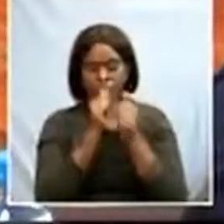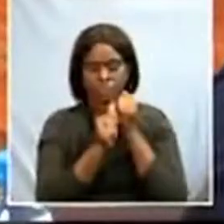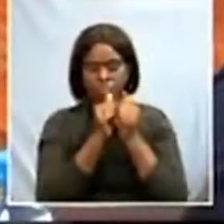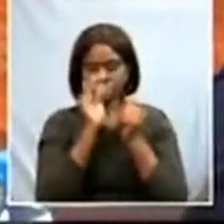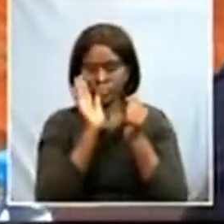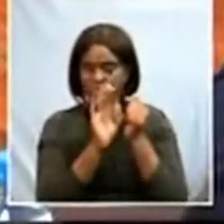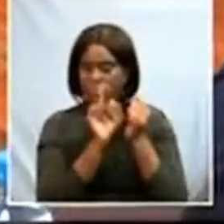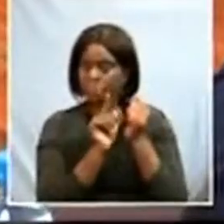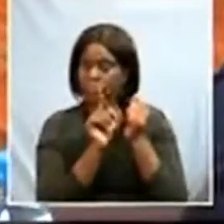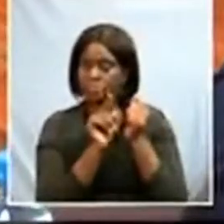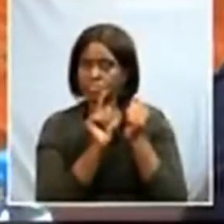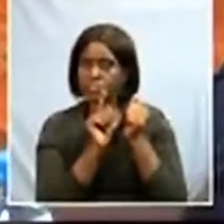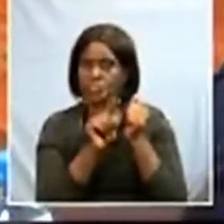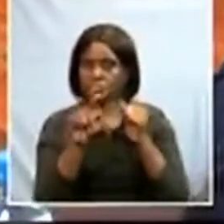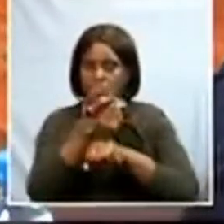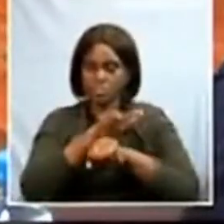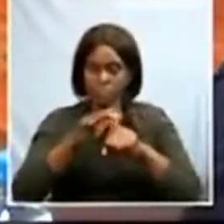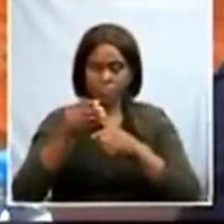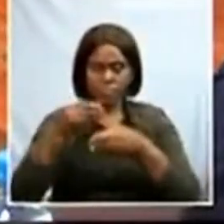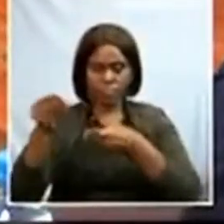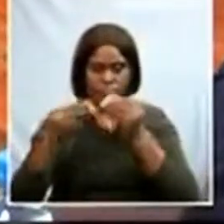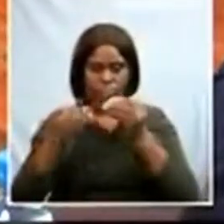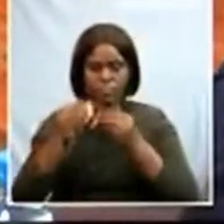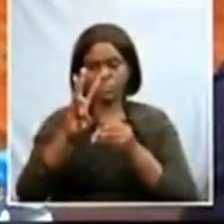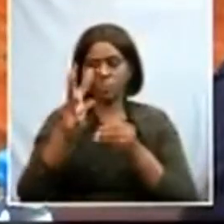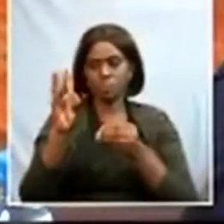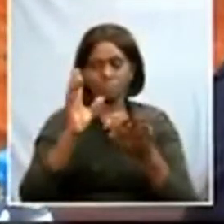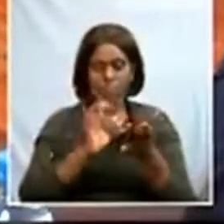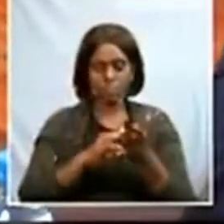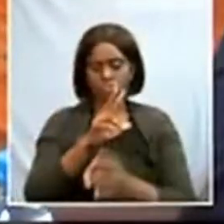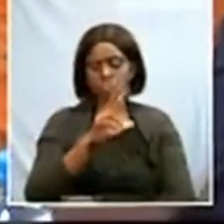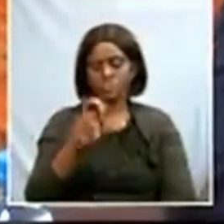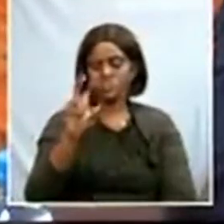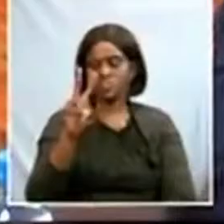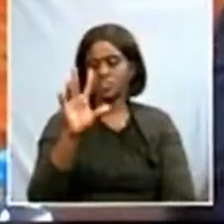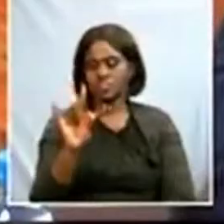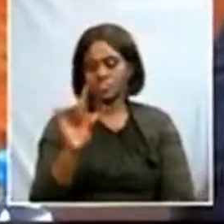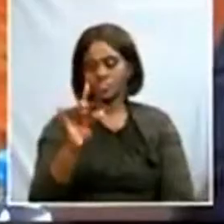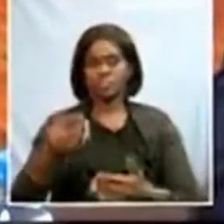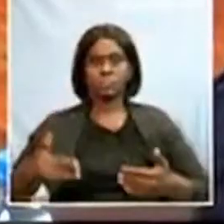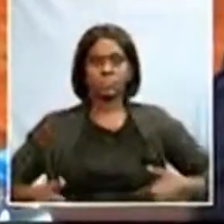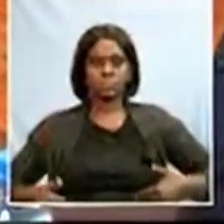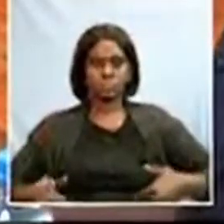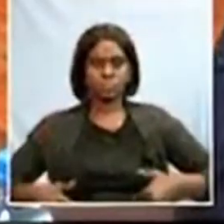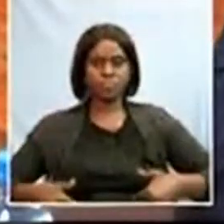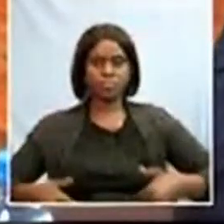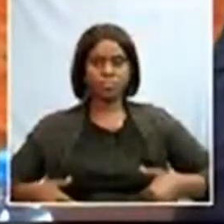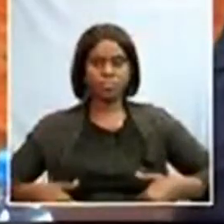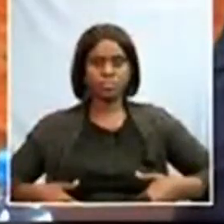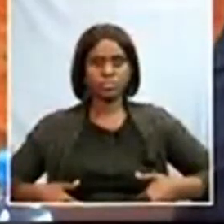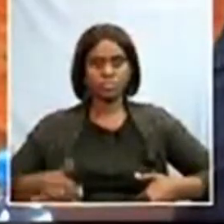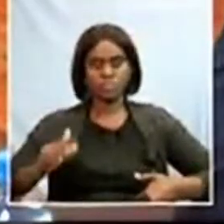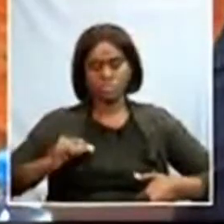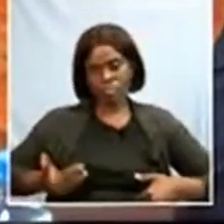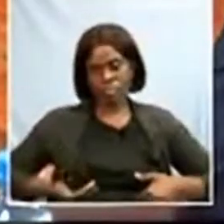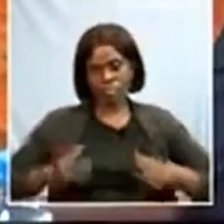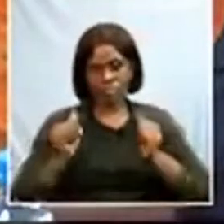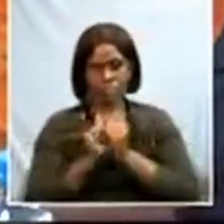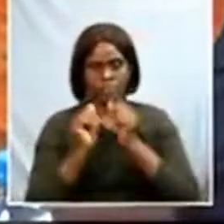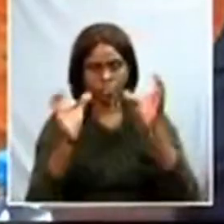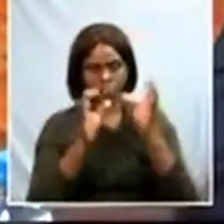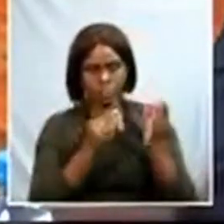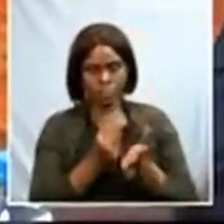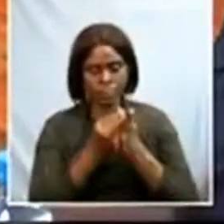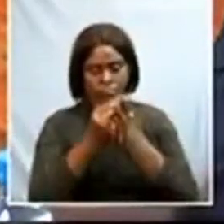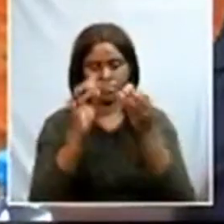to over expenditure of 46,328 on youth, women and community